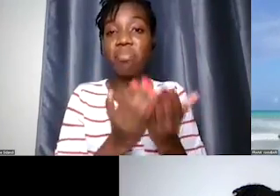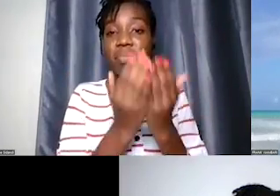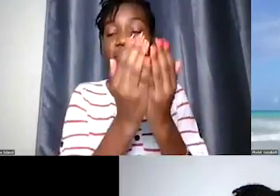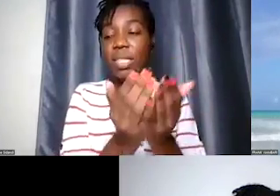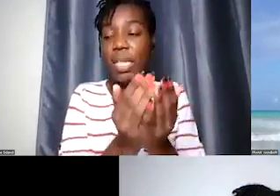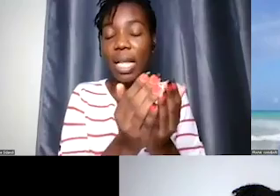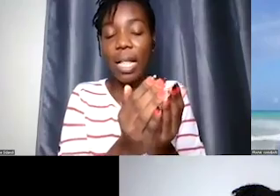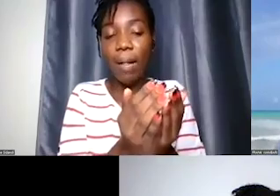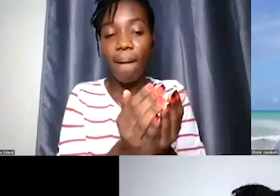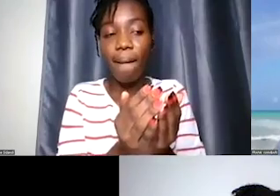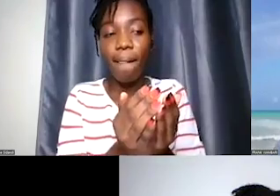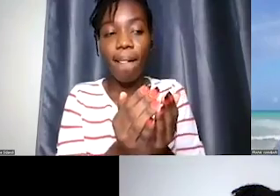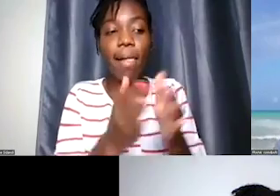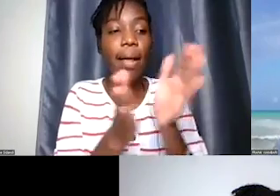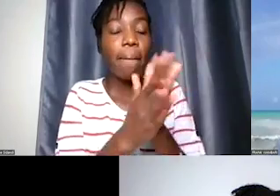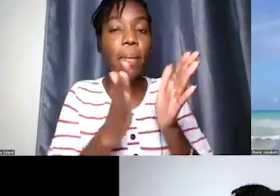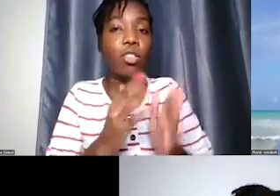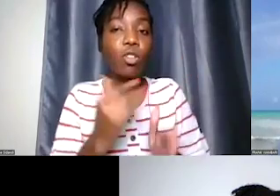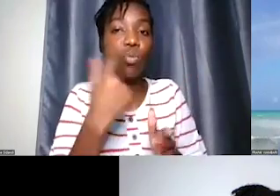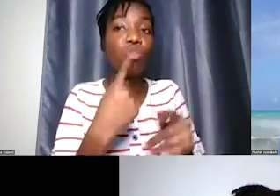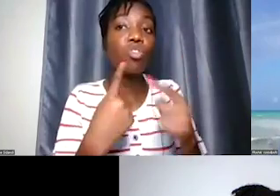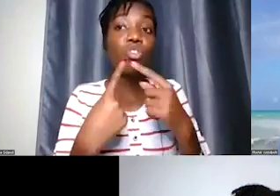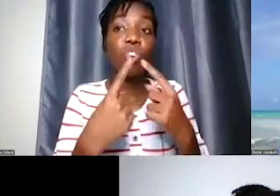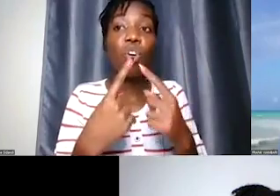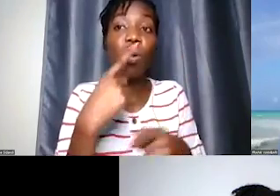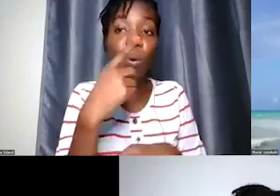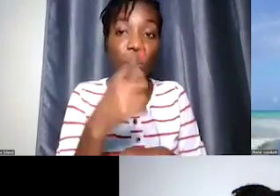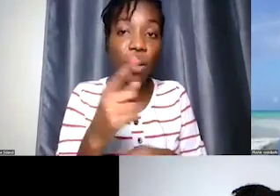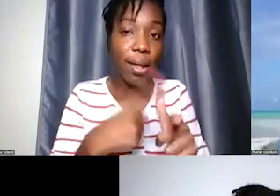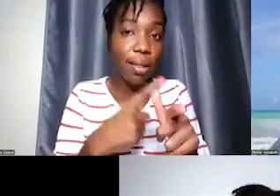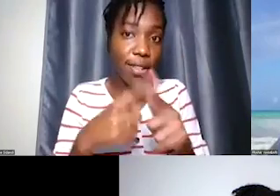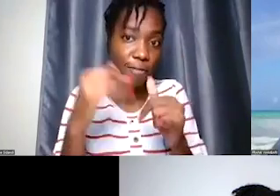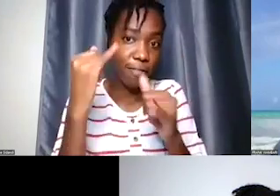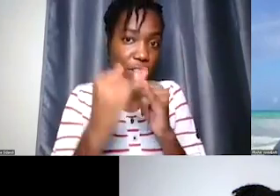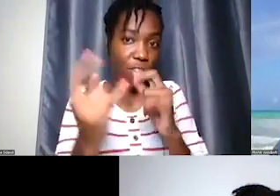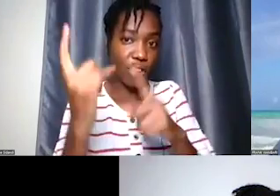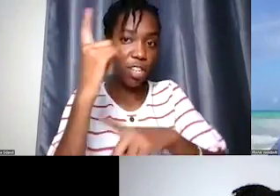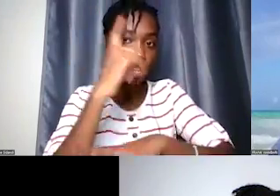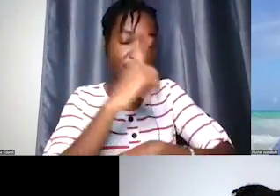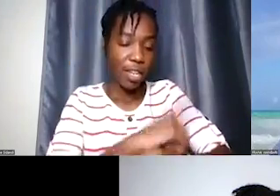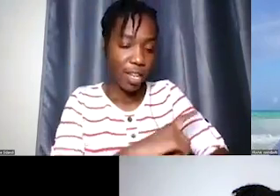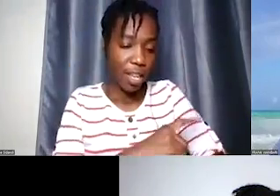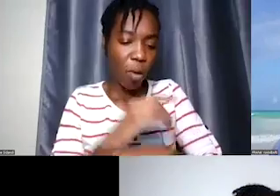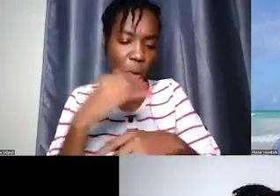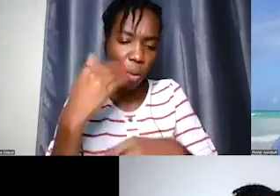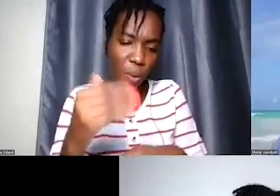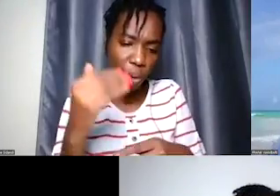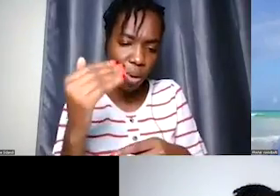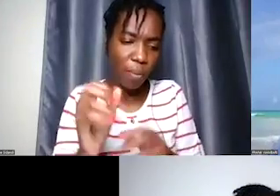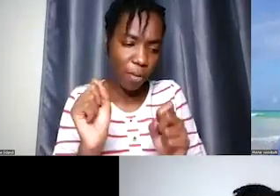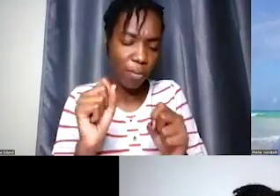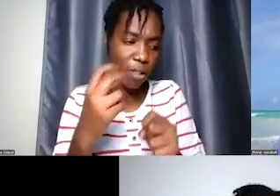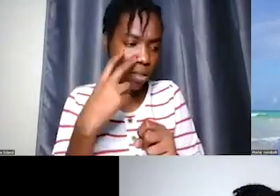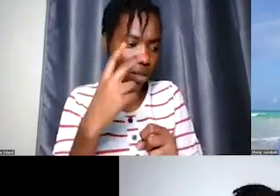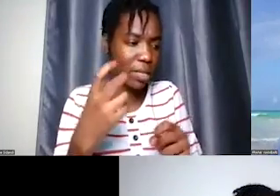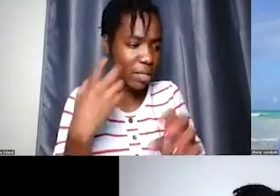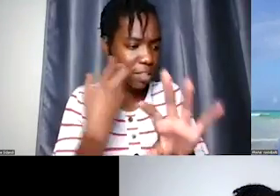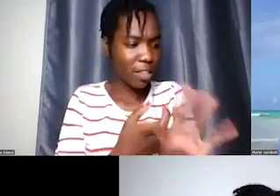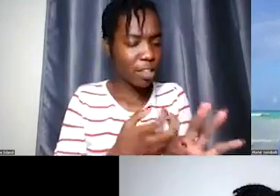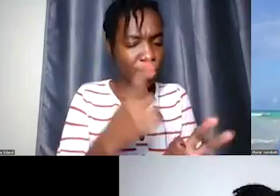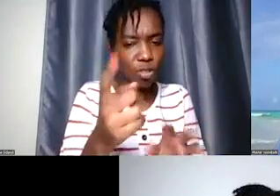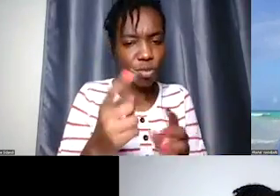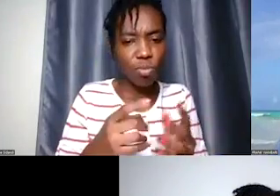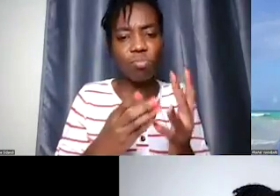somebody you go and talk to at the end of the day or every now and then, and saying the difficulties you are going through. So